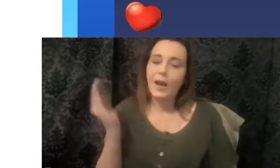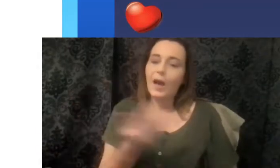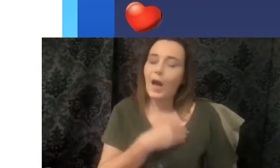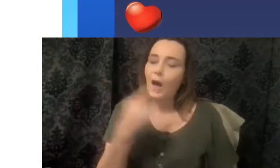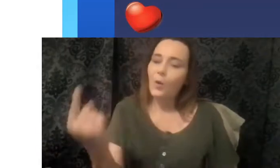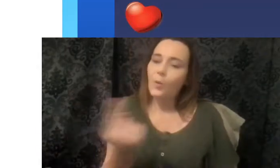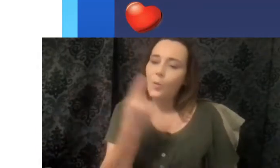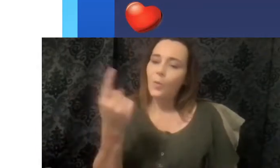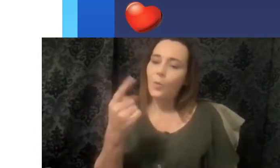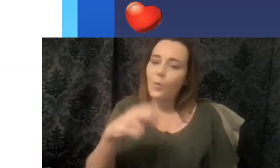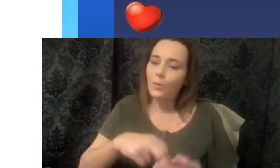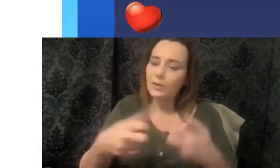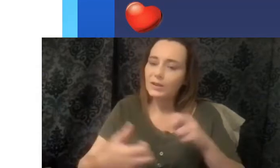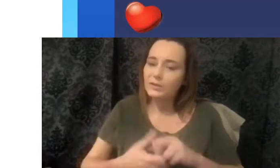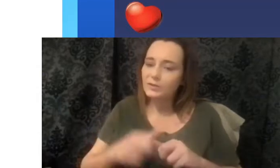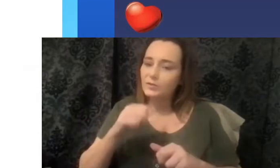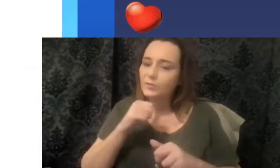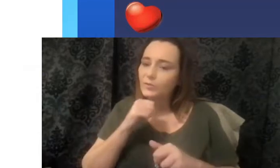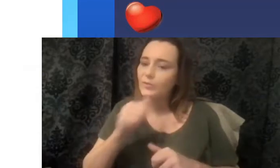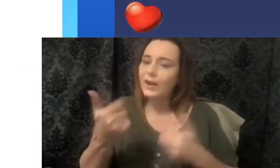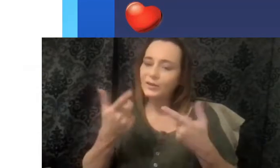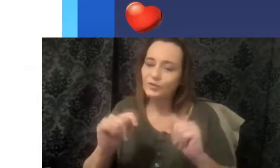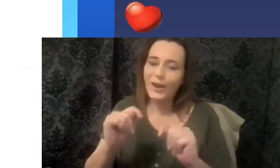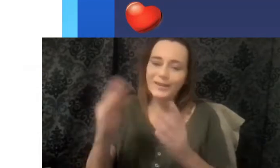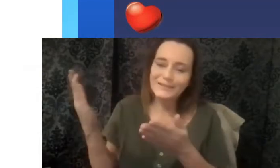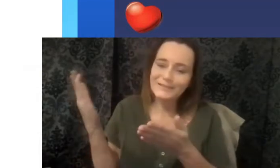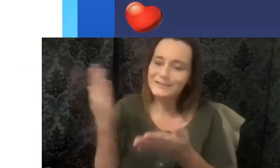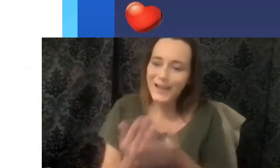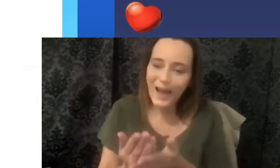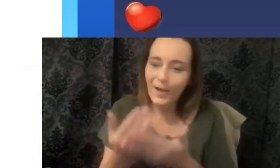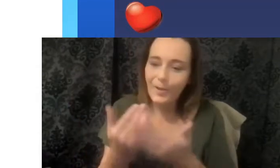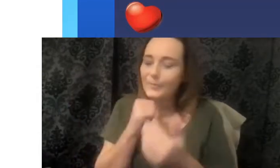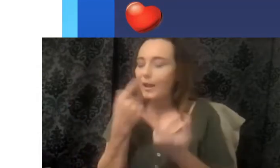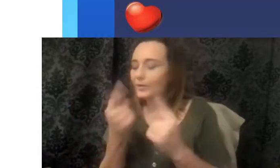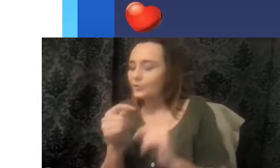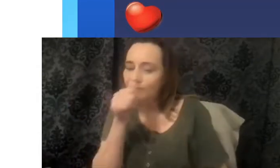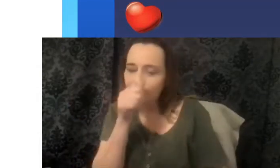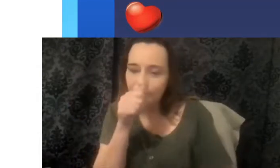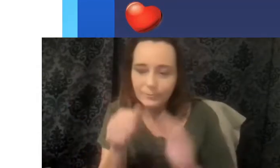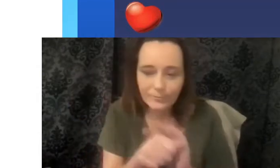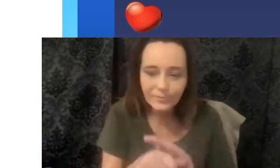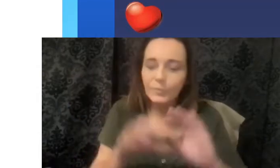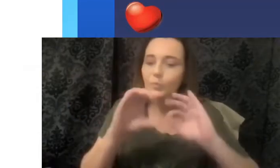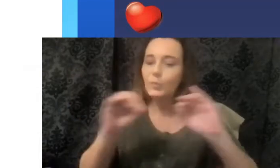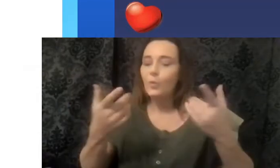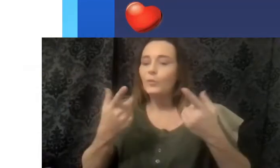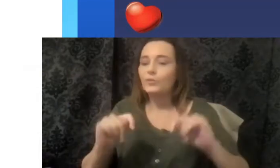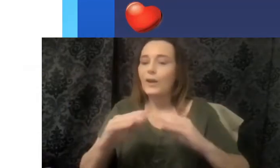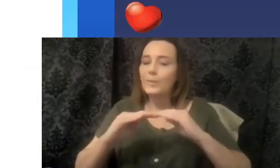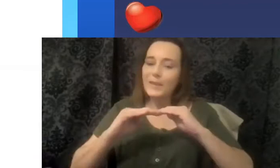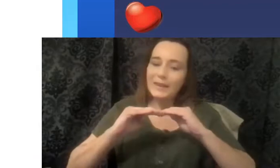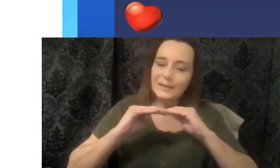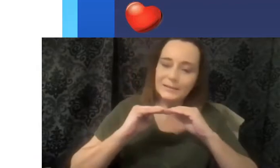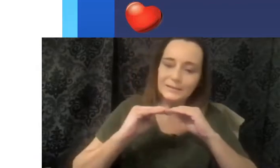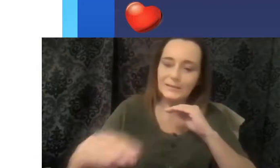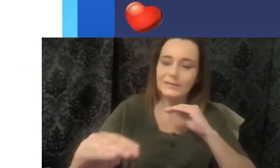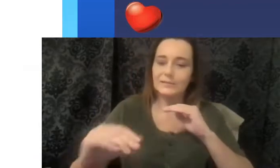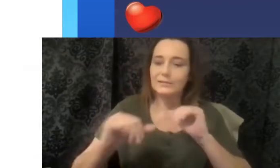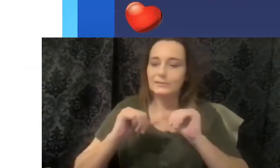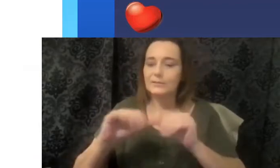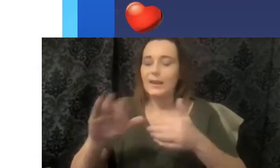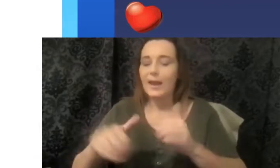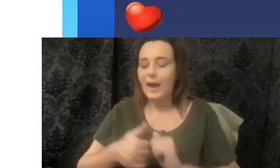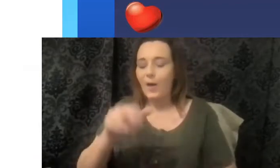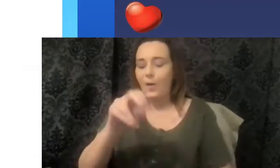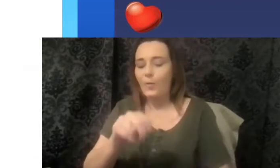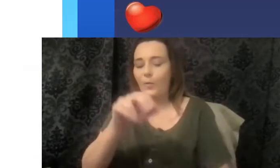not that we're trying to stop. Like I said, we're not trying to hide anything. We're just trying to be consistent across the board with how NA resources